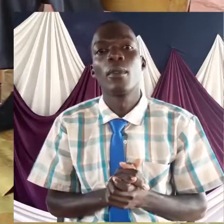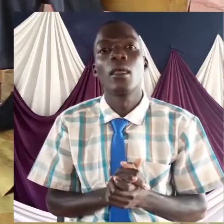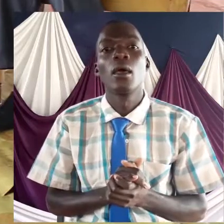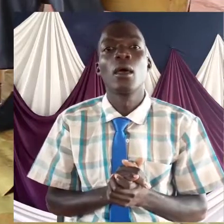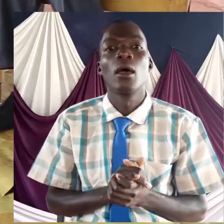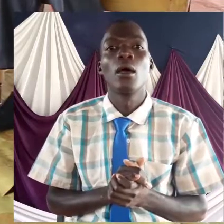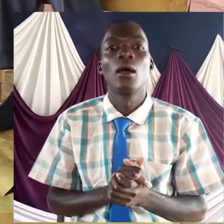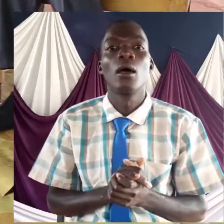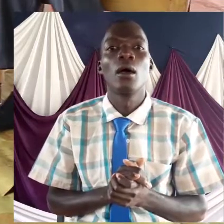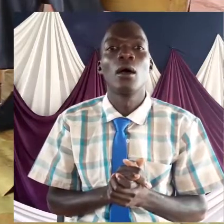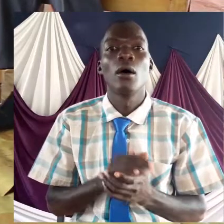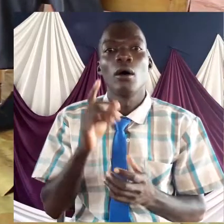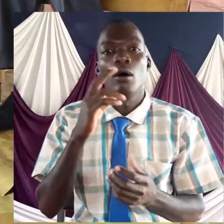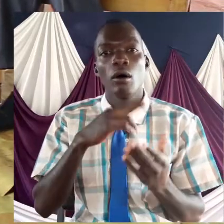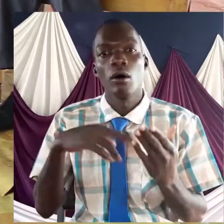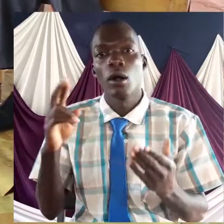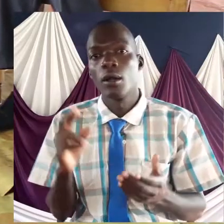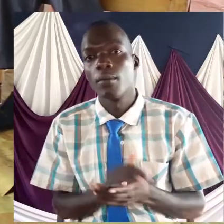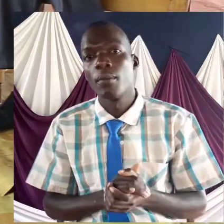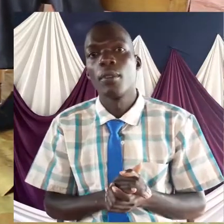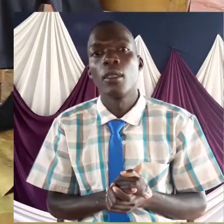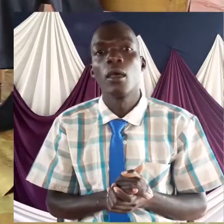you. All right. Elder, you